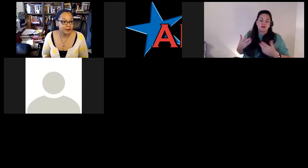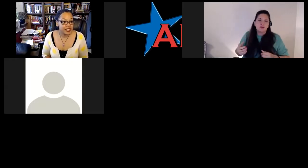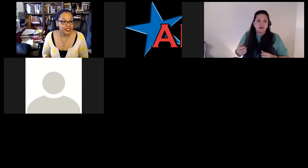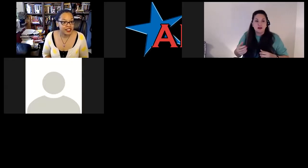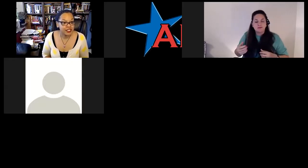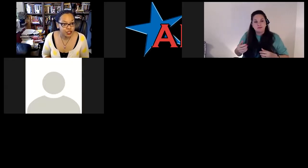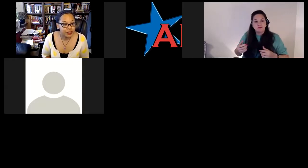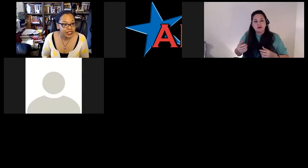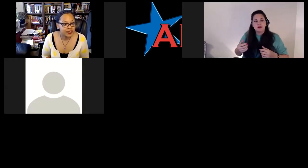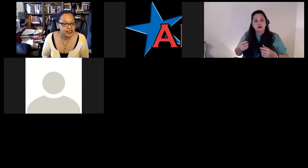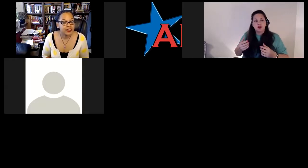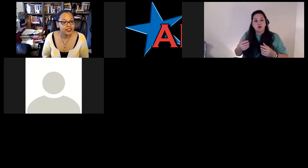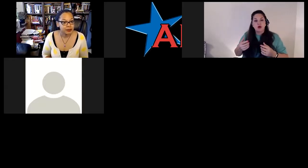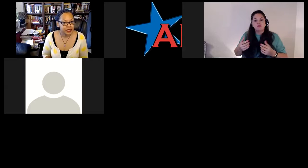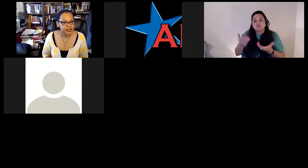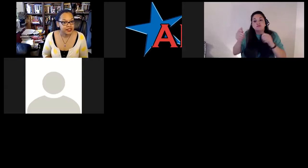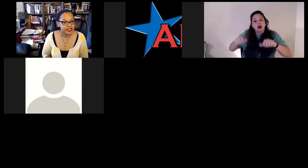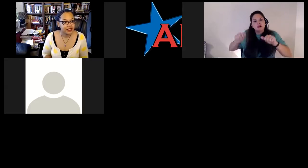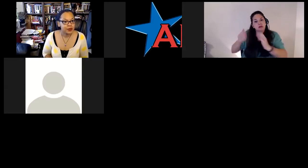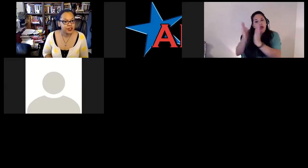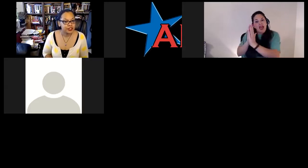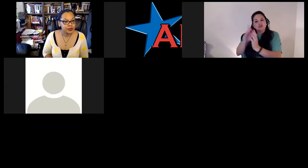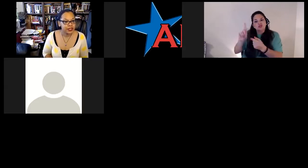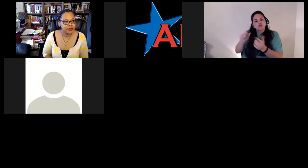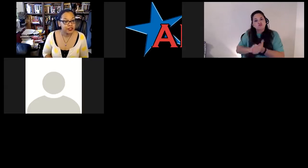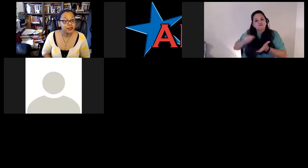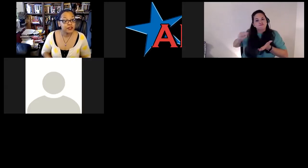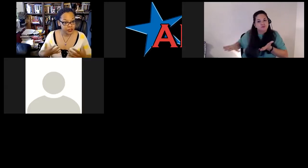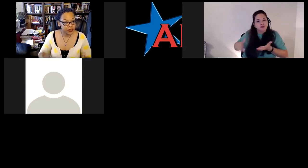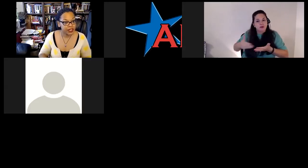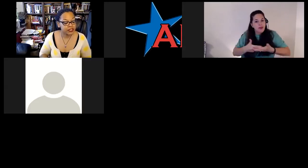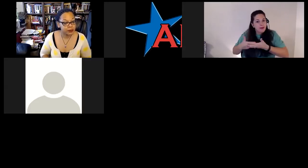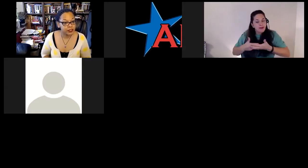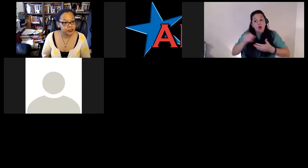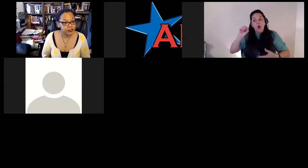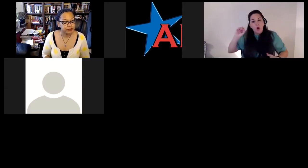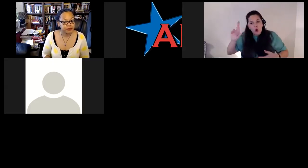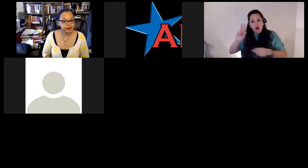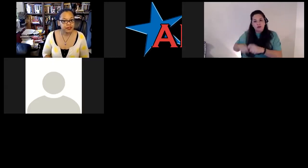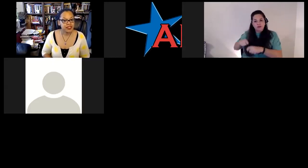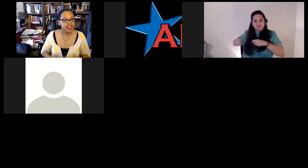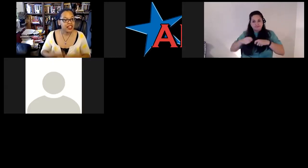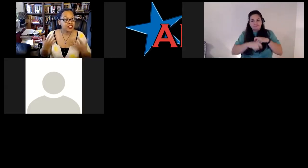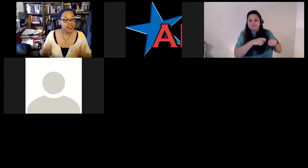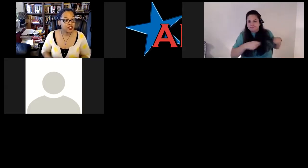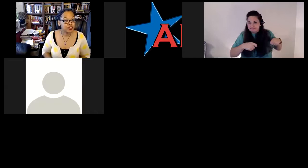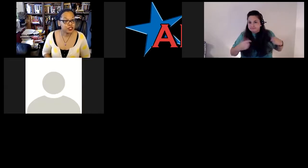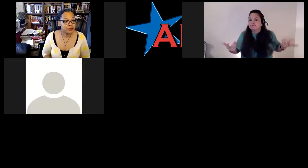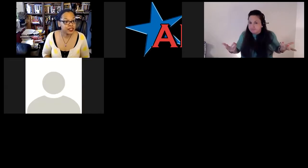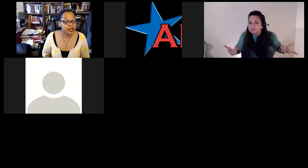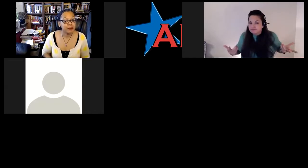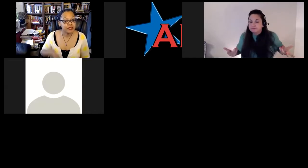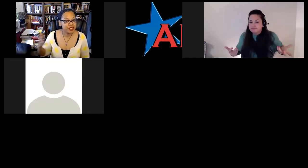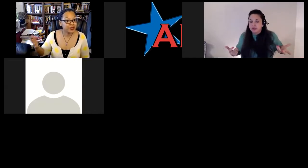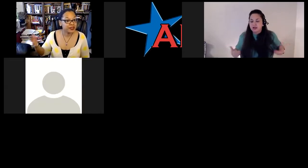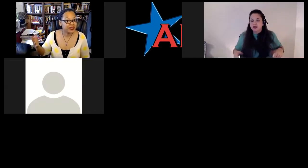essentially being asked to terminate the pregnancy or to self-sterilize themselves. There has also been,